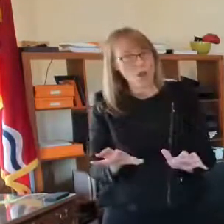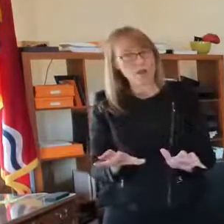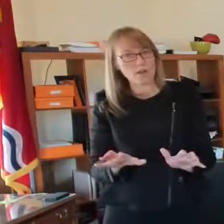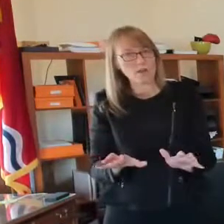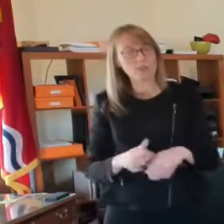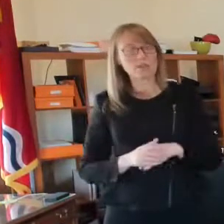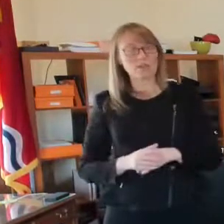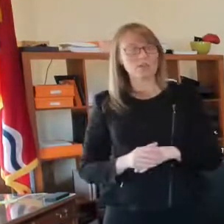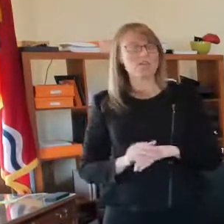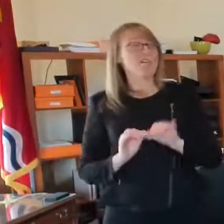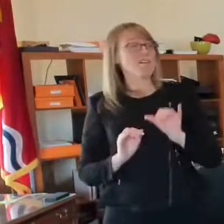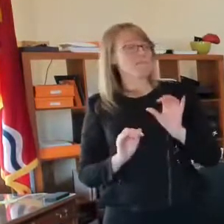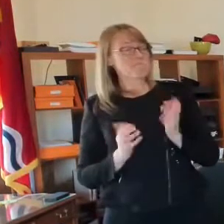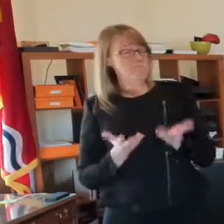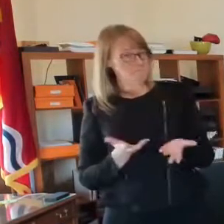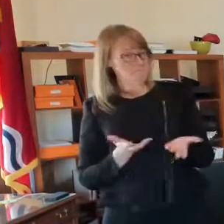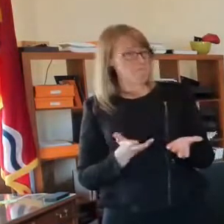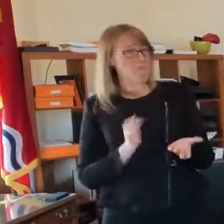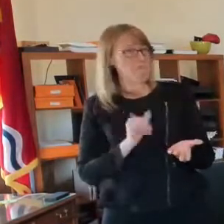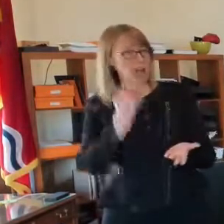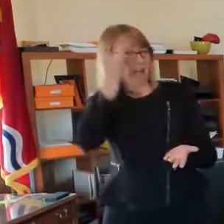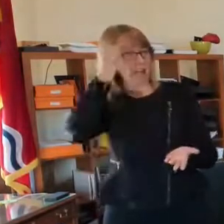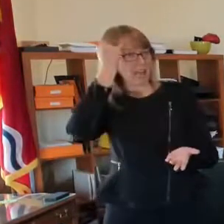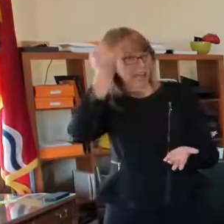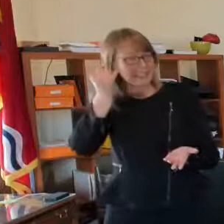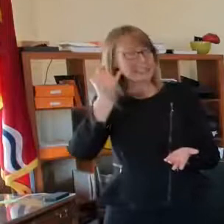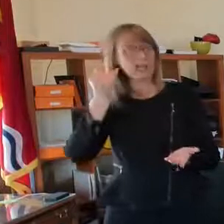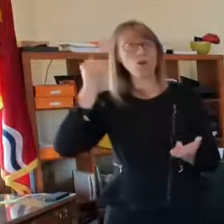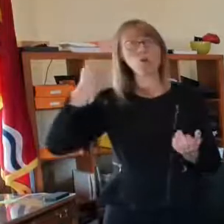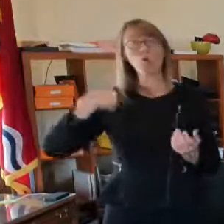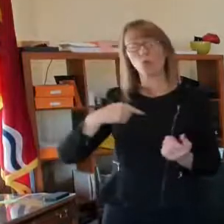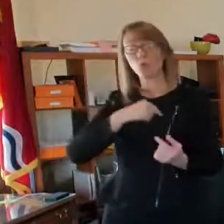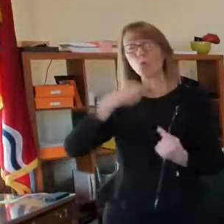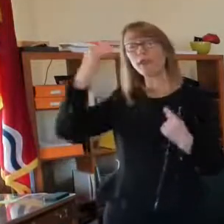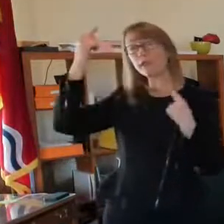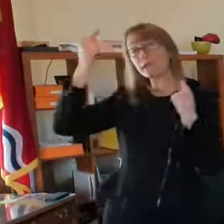very difficult to enforce percentage, 25%.